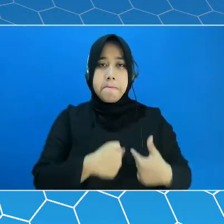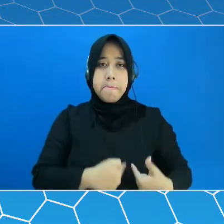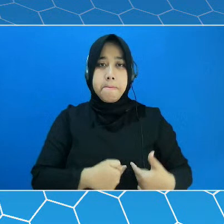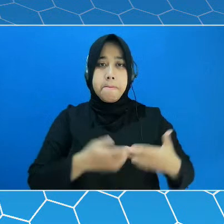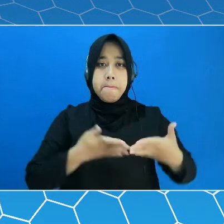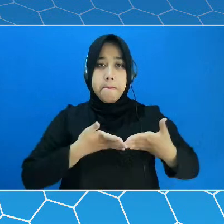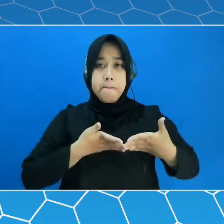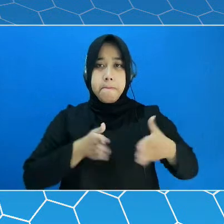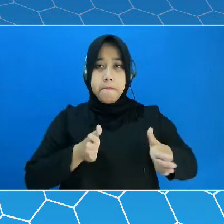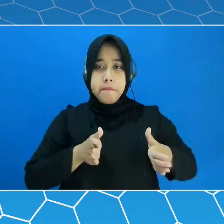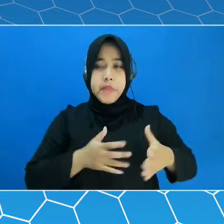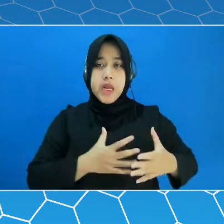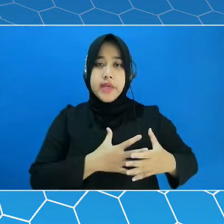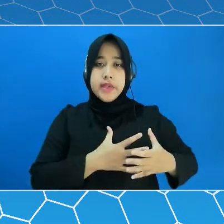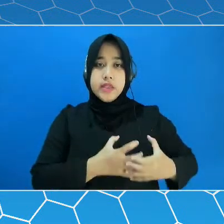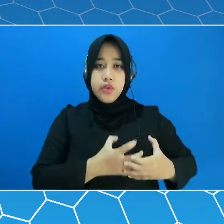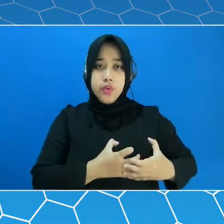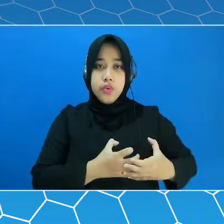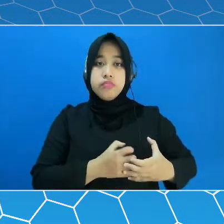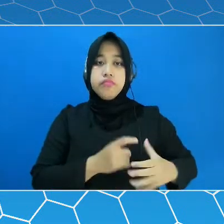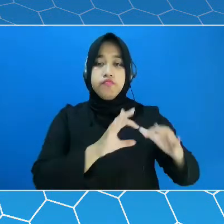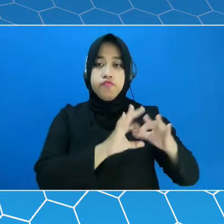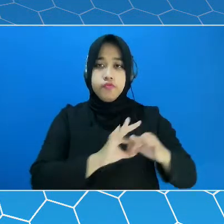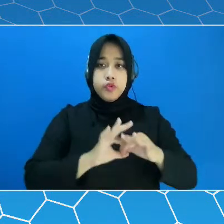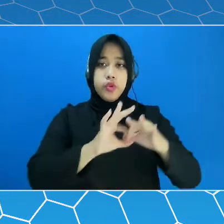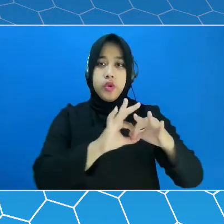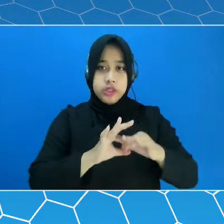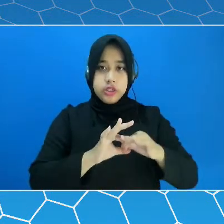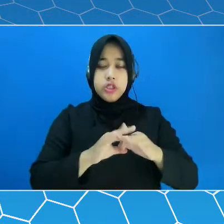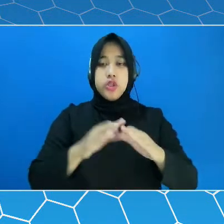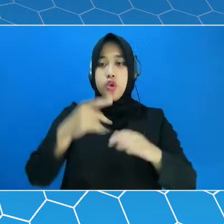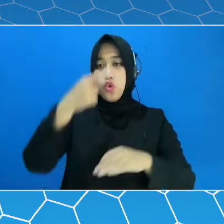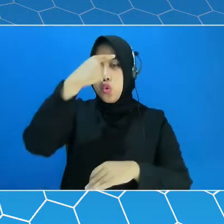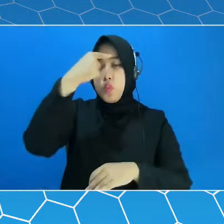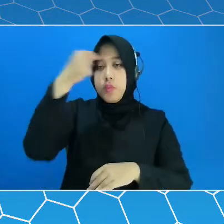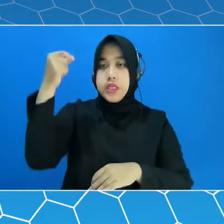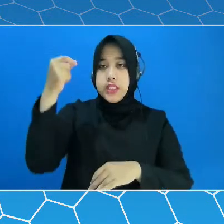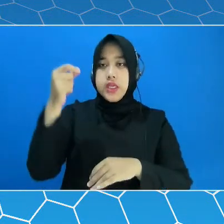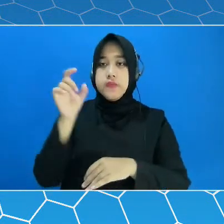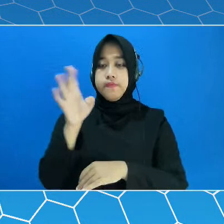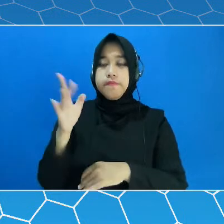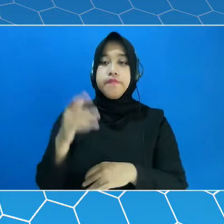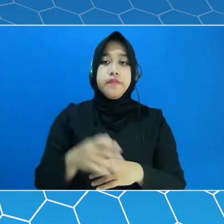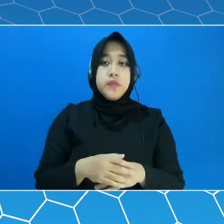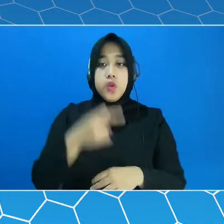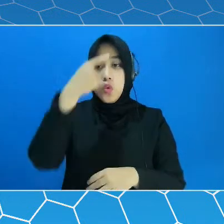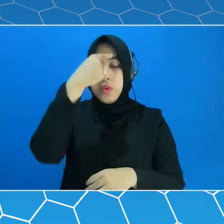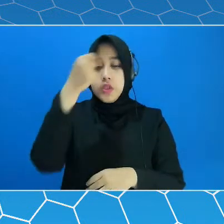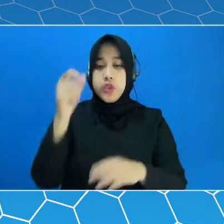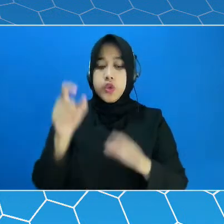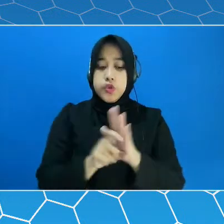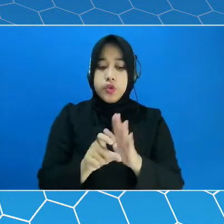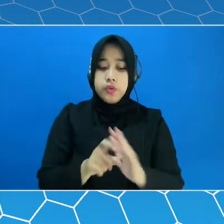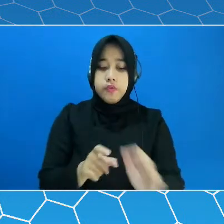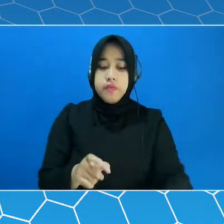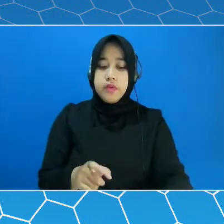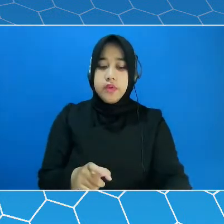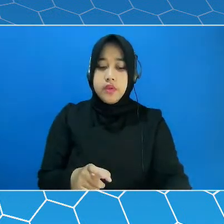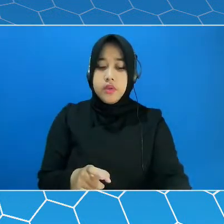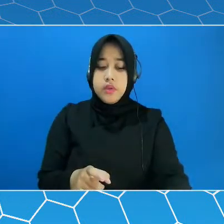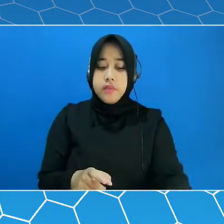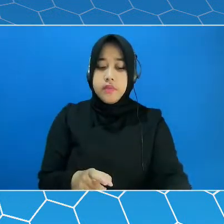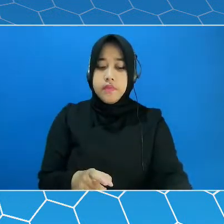had to collaborate with the other hospitals and within the hospitals. So, for example, if I wasn't doing anything, then I would go and help out in the